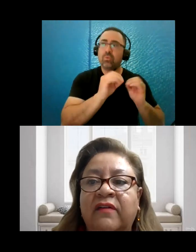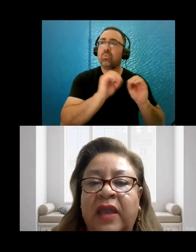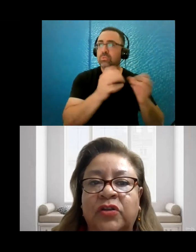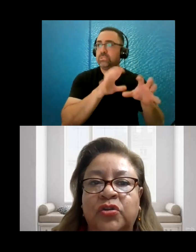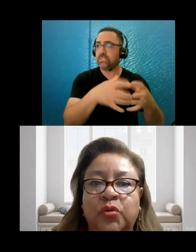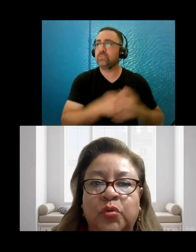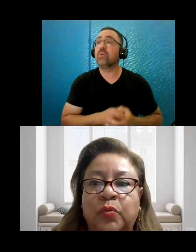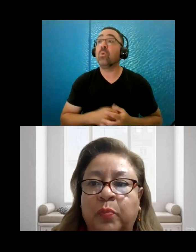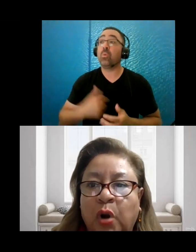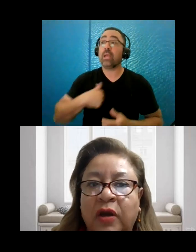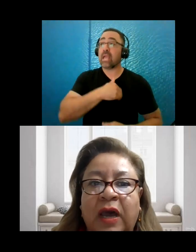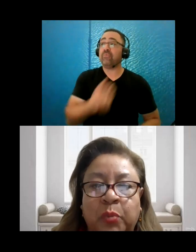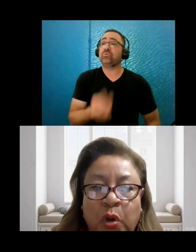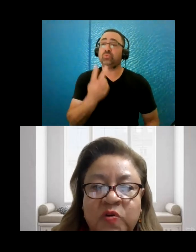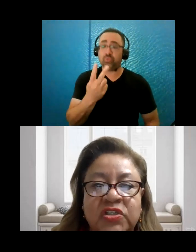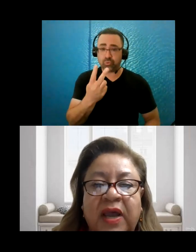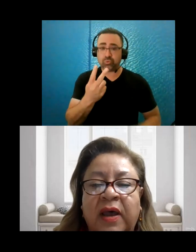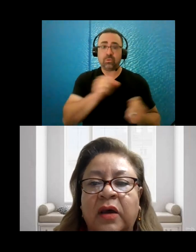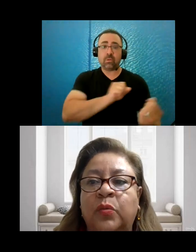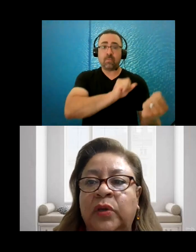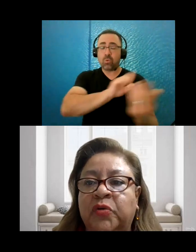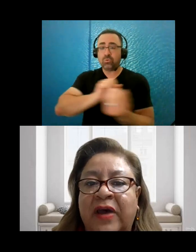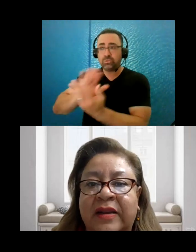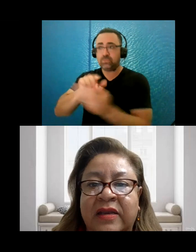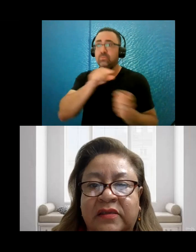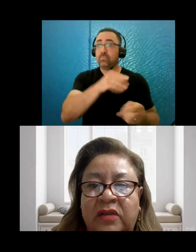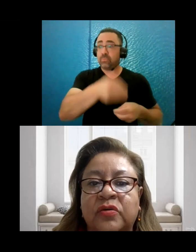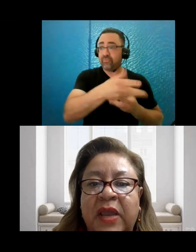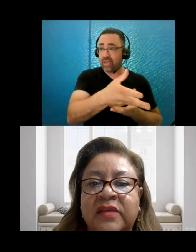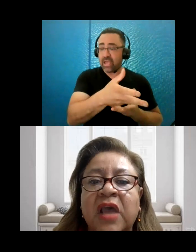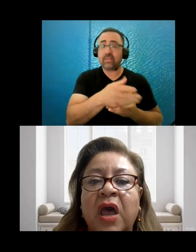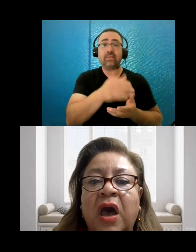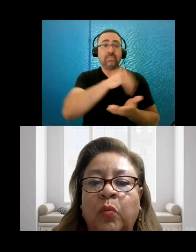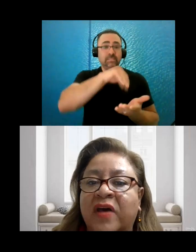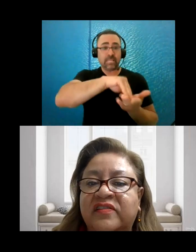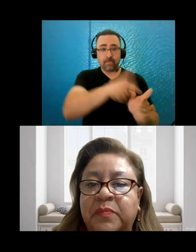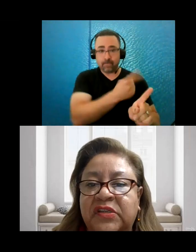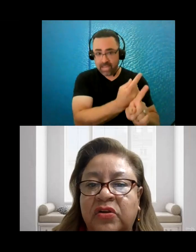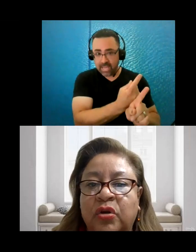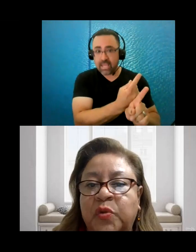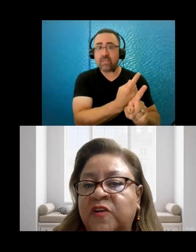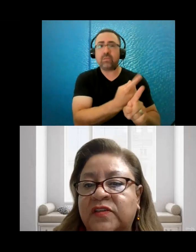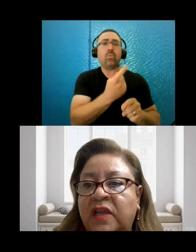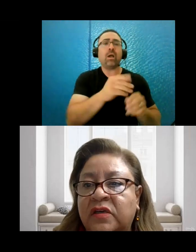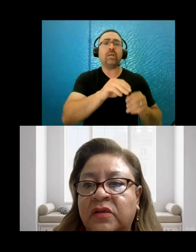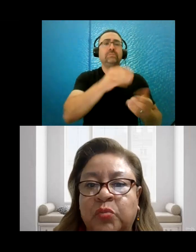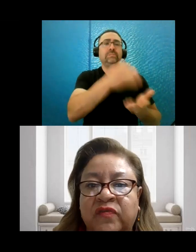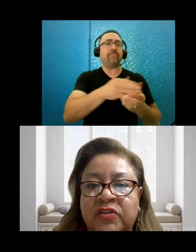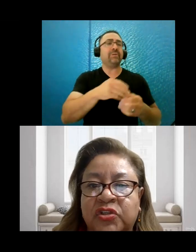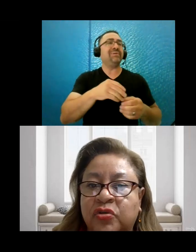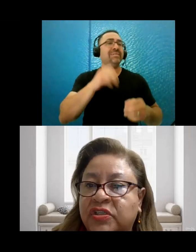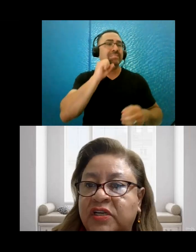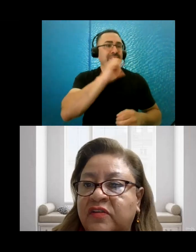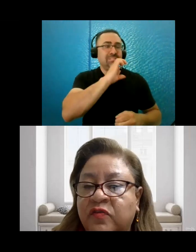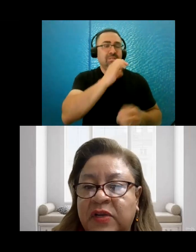We have a two-pronged approach. We provide a center-based, a one-stop senior community center that